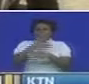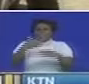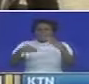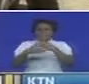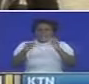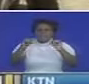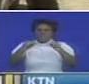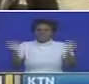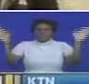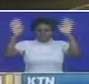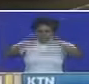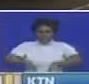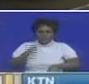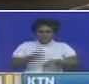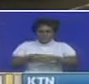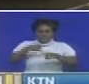as construction begins.